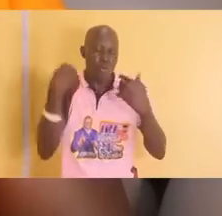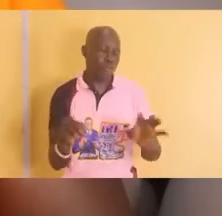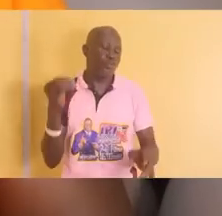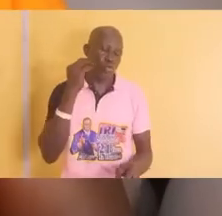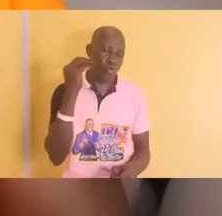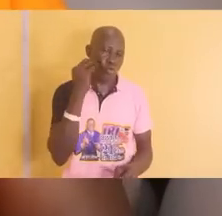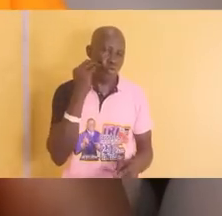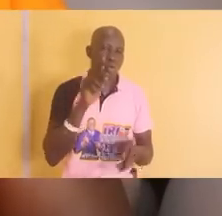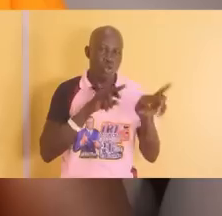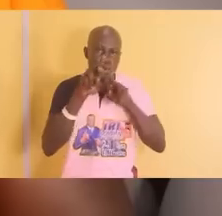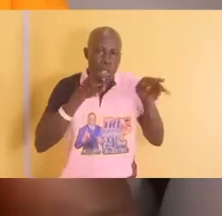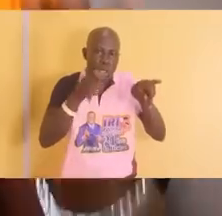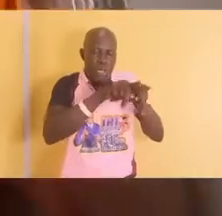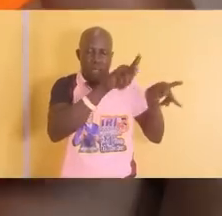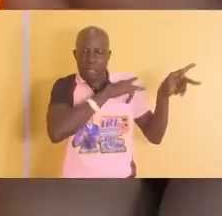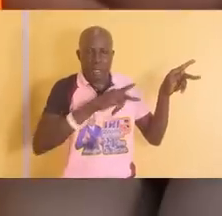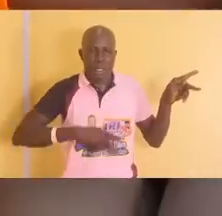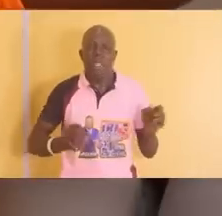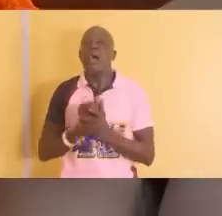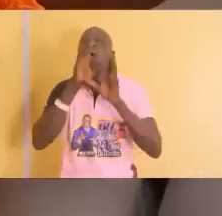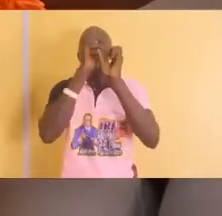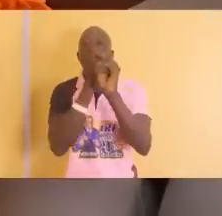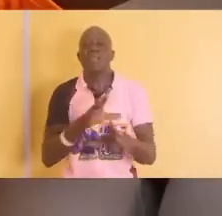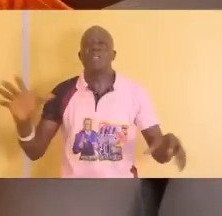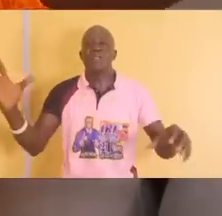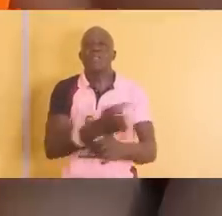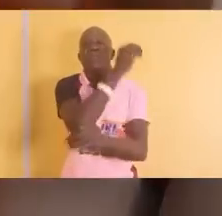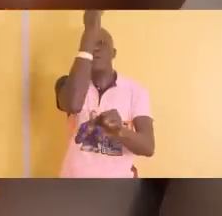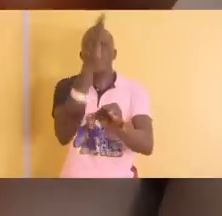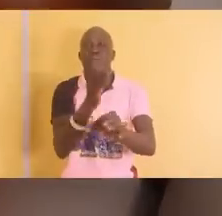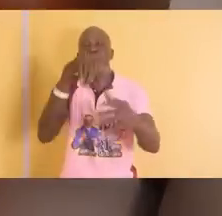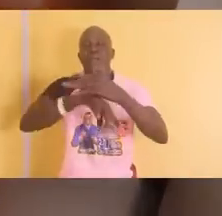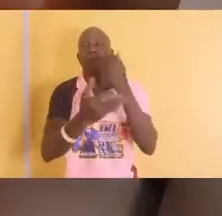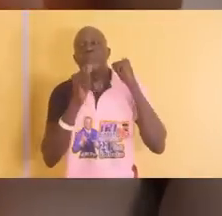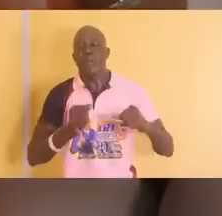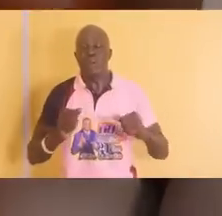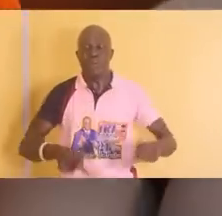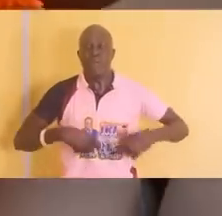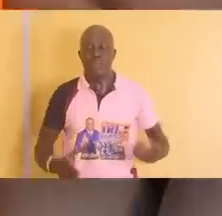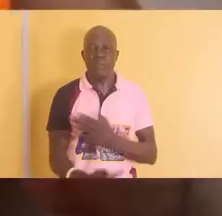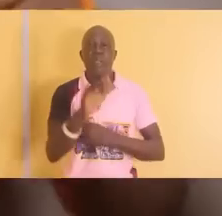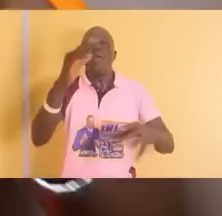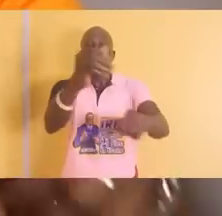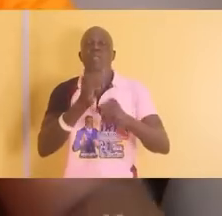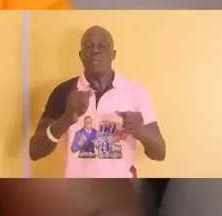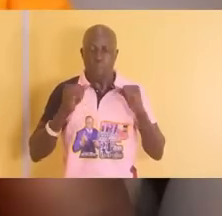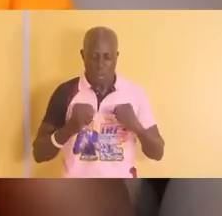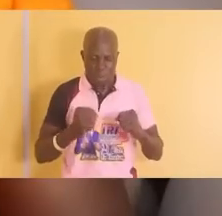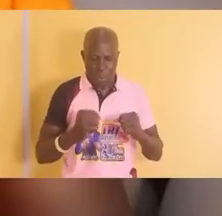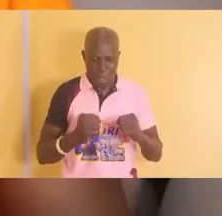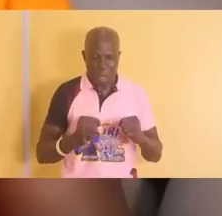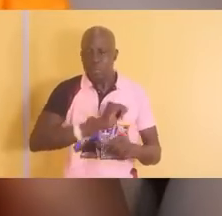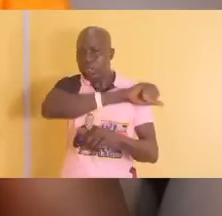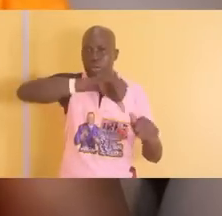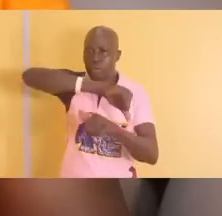speak for Emi your life. You and I. Amen. Amen. Amen. Amen. Amen.